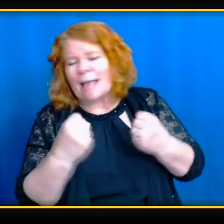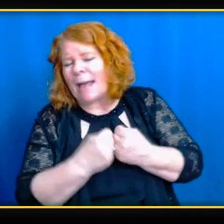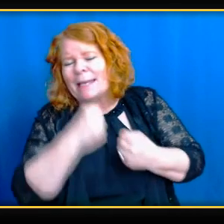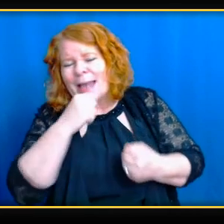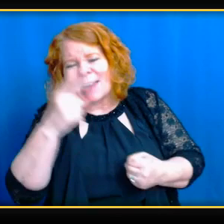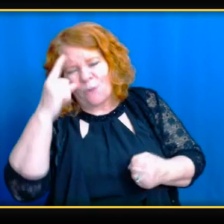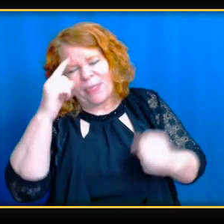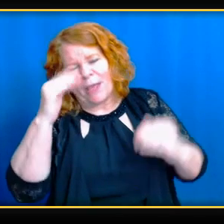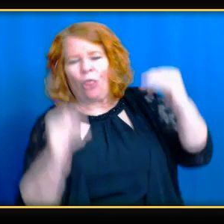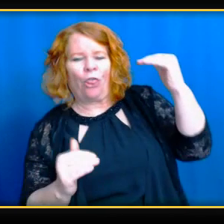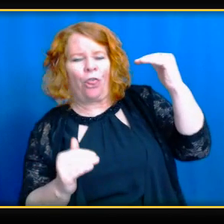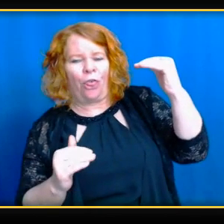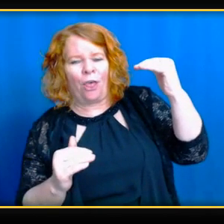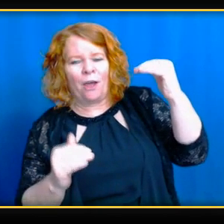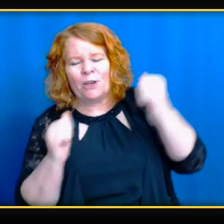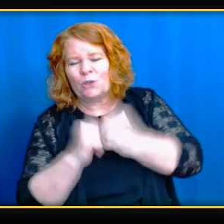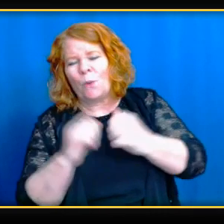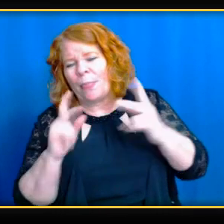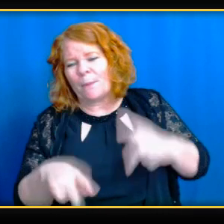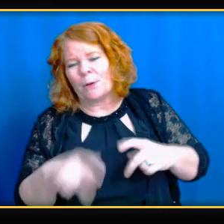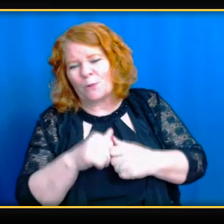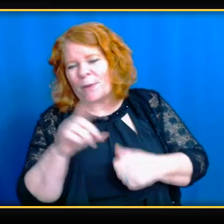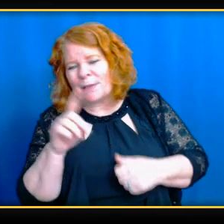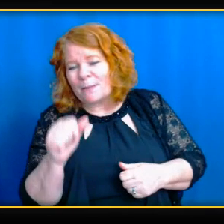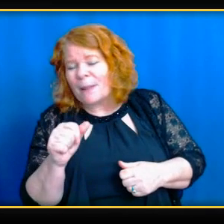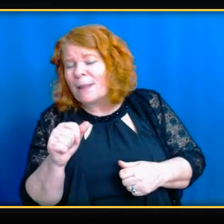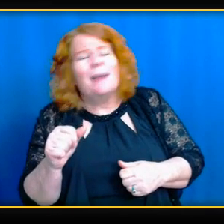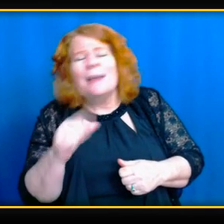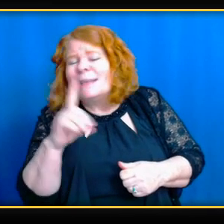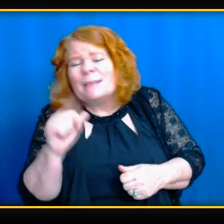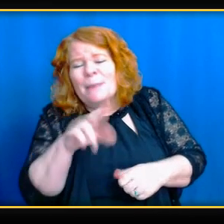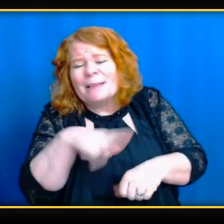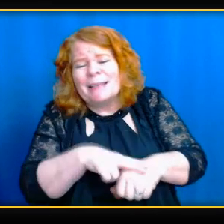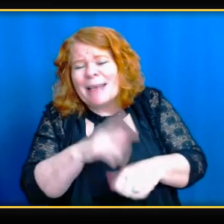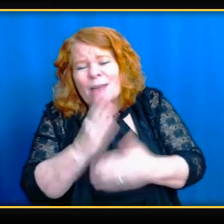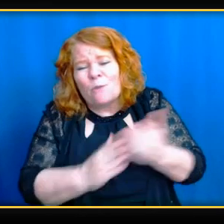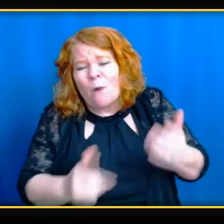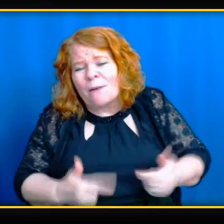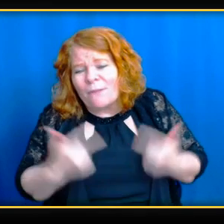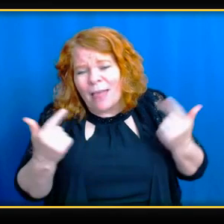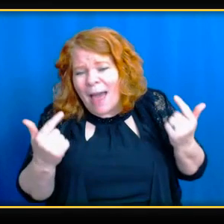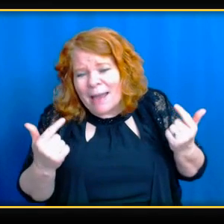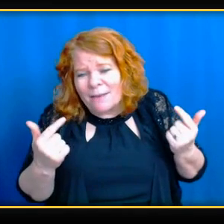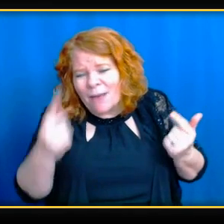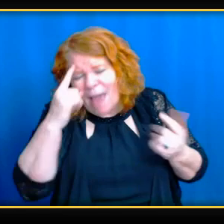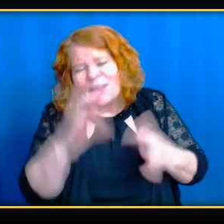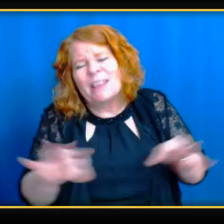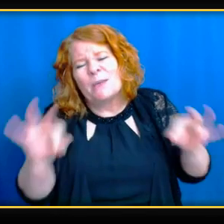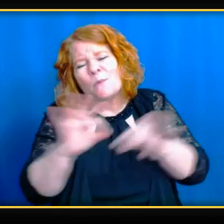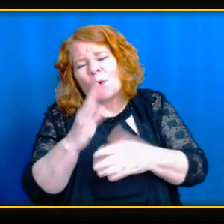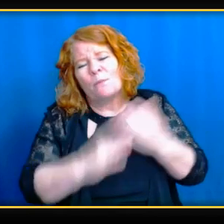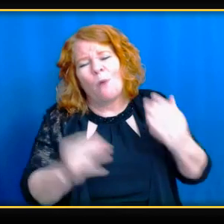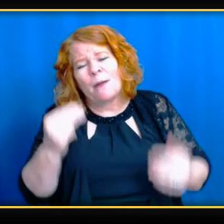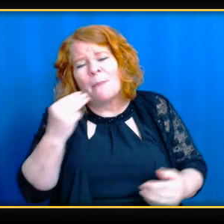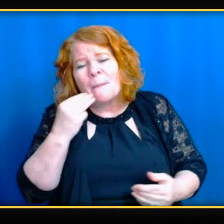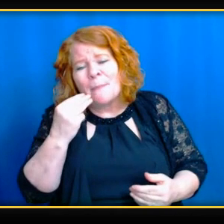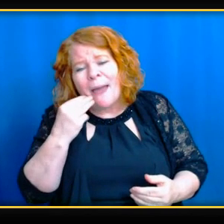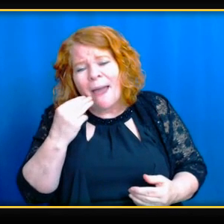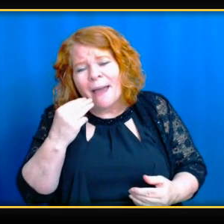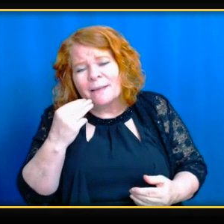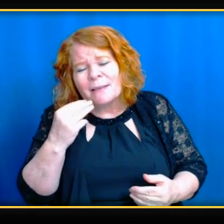is a natural part of life. And I think, you know, one of the important parts about Max was he really